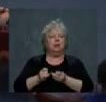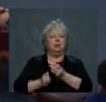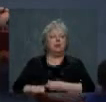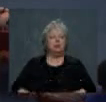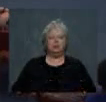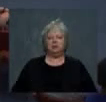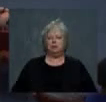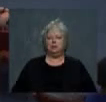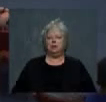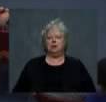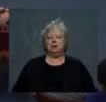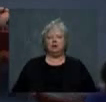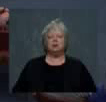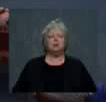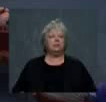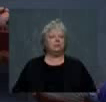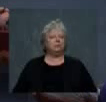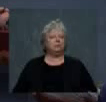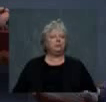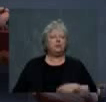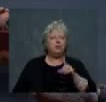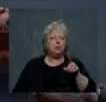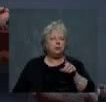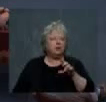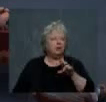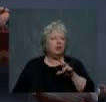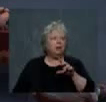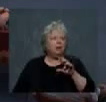Kamika Williams, 7105 Archwood Drive.